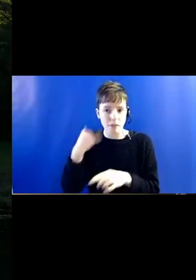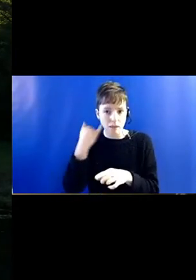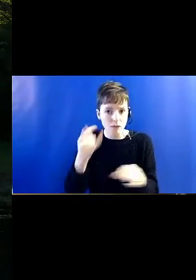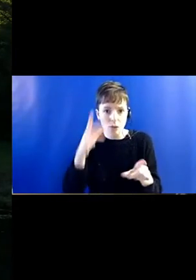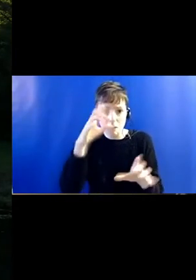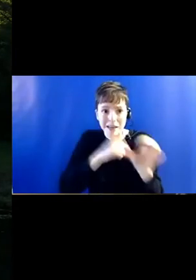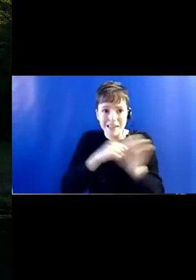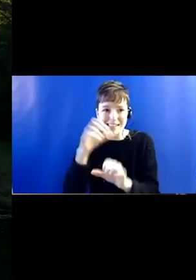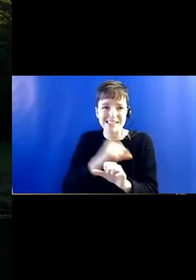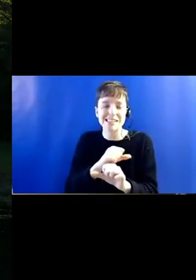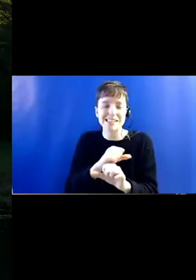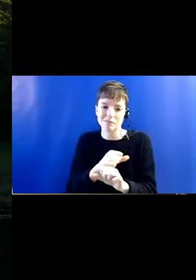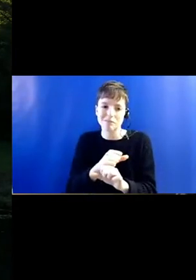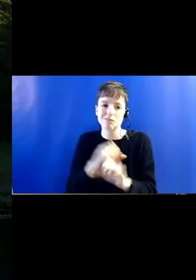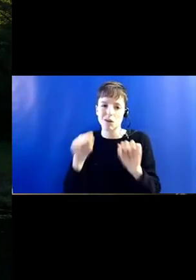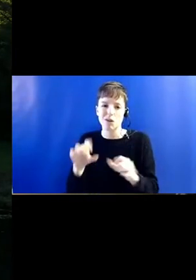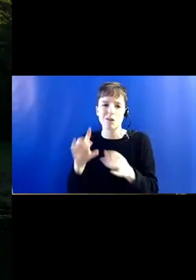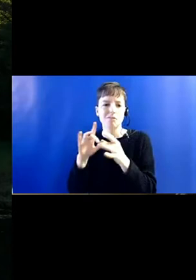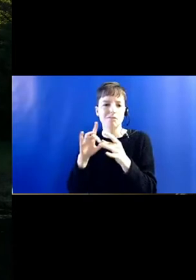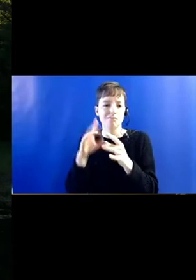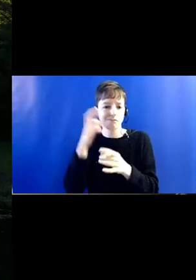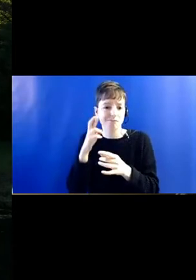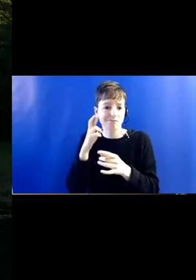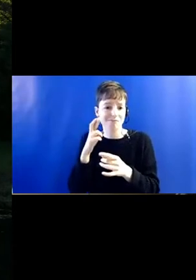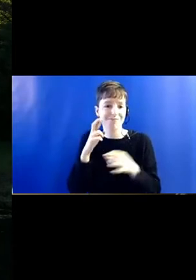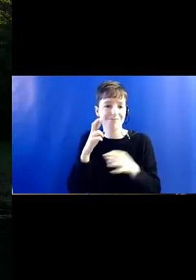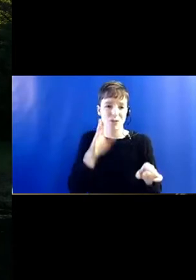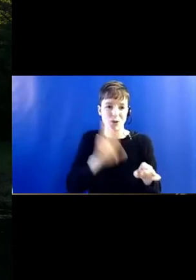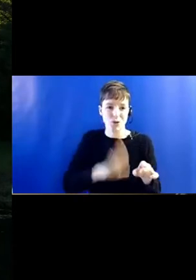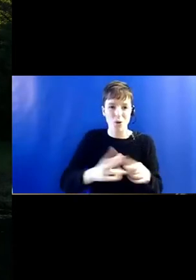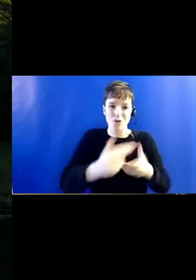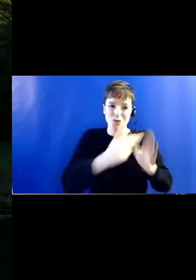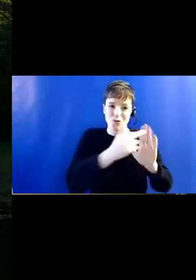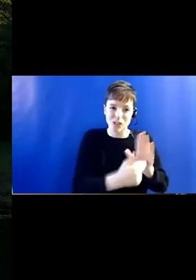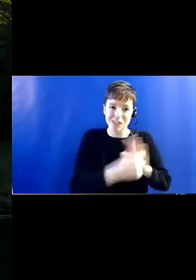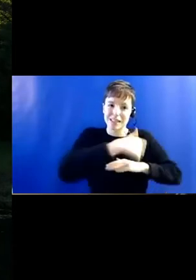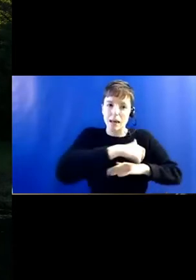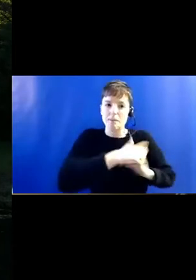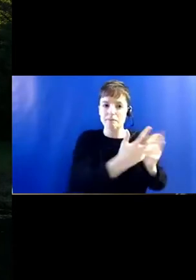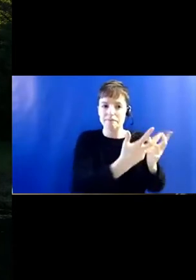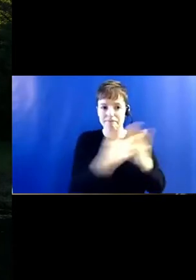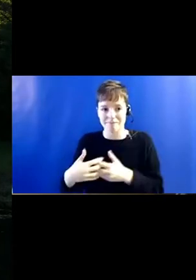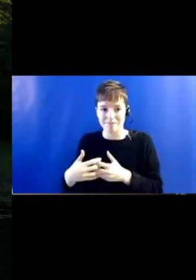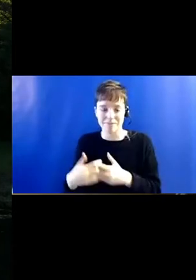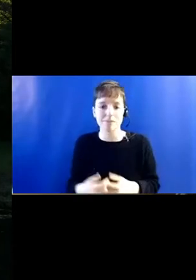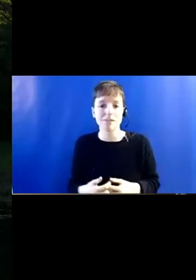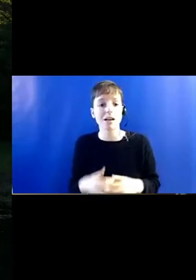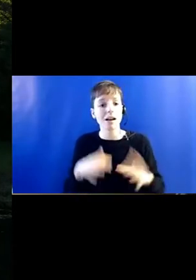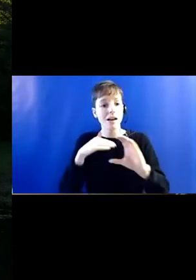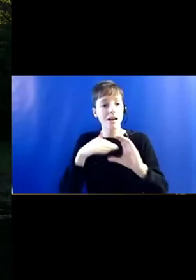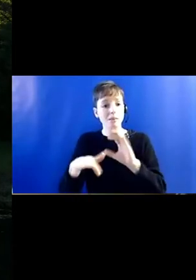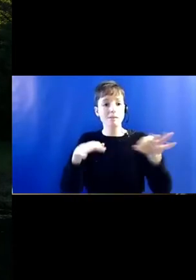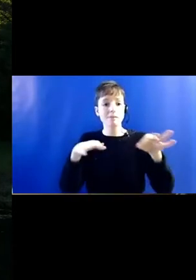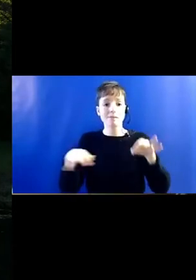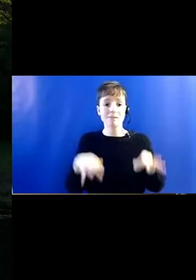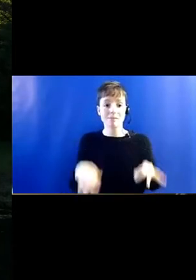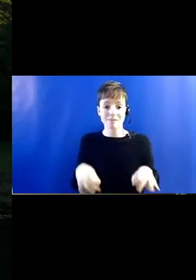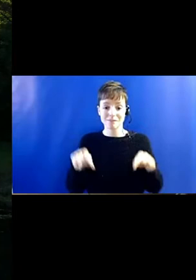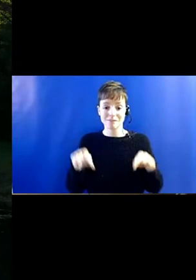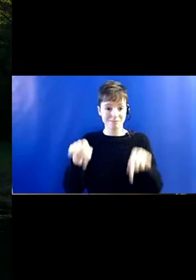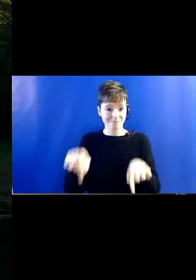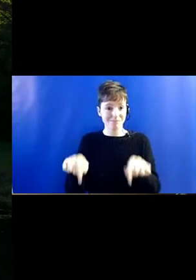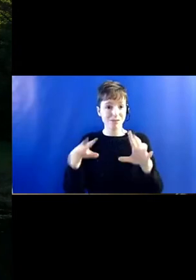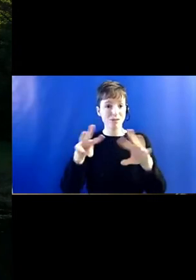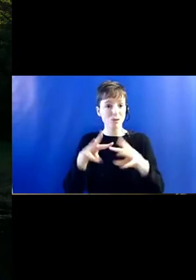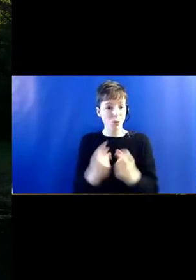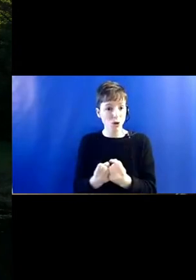of registration for the workshop. As we described in the email, this workshop is the culmination of a